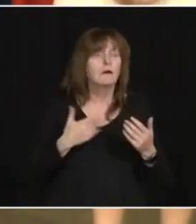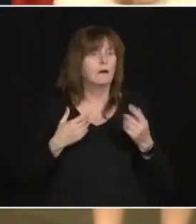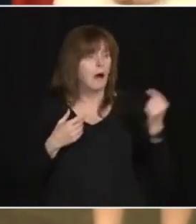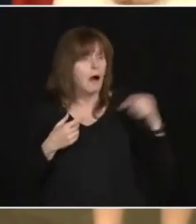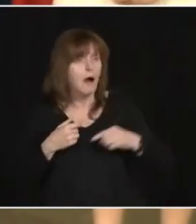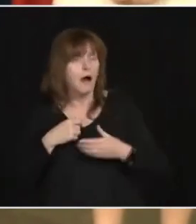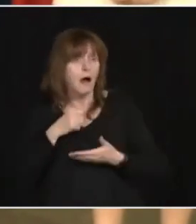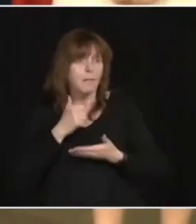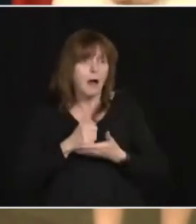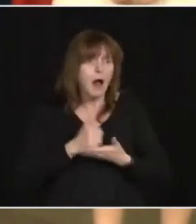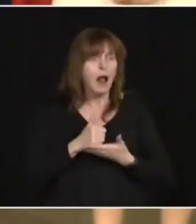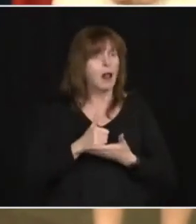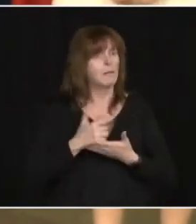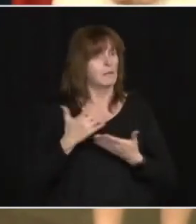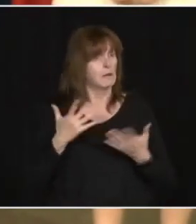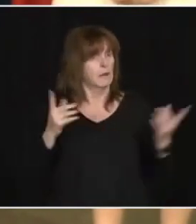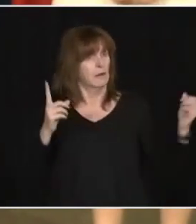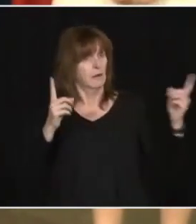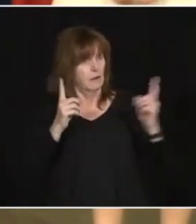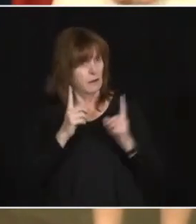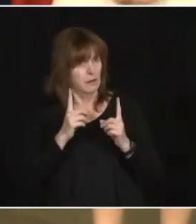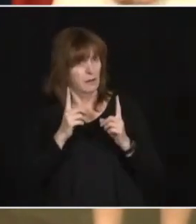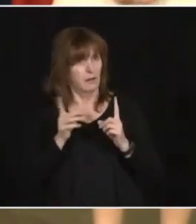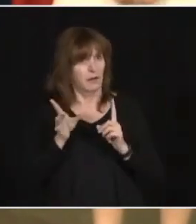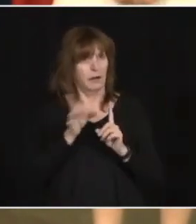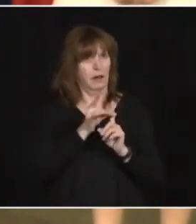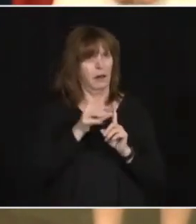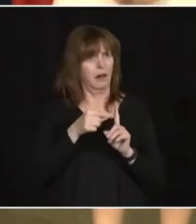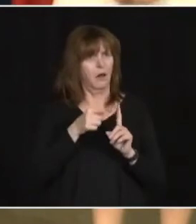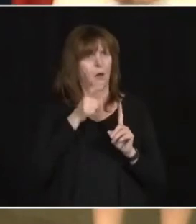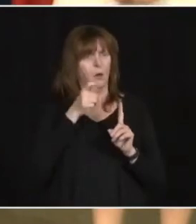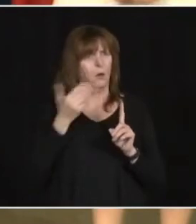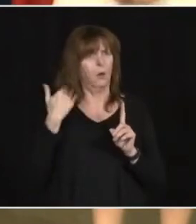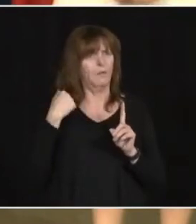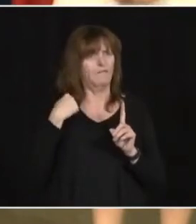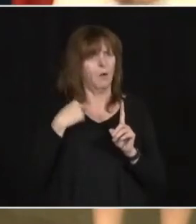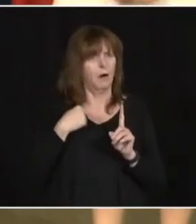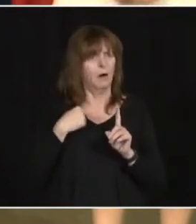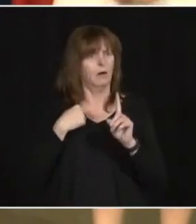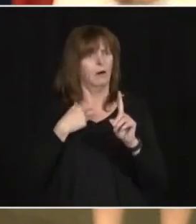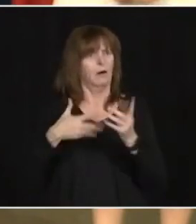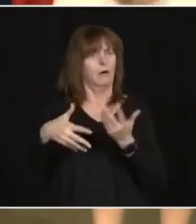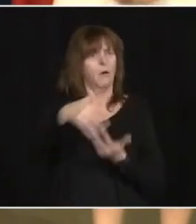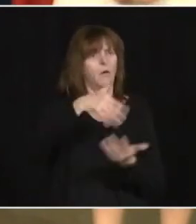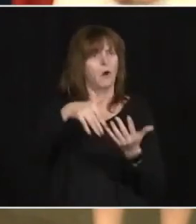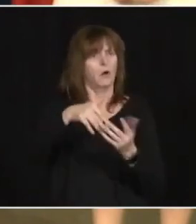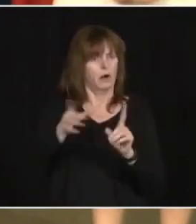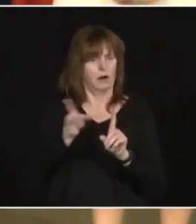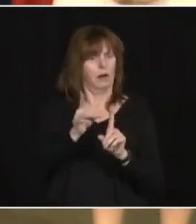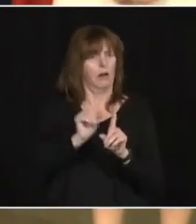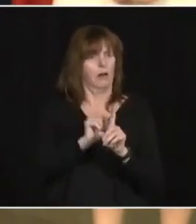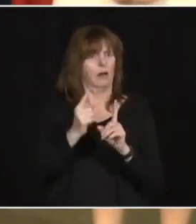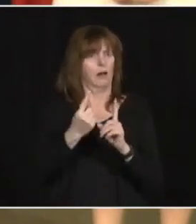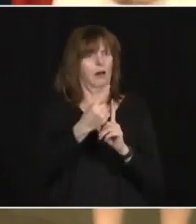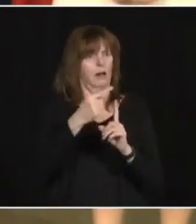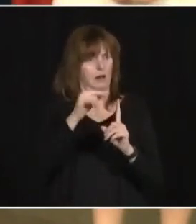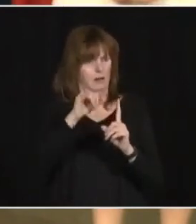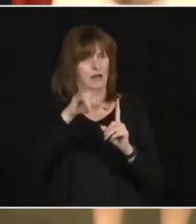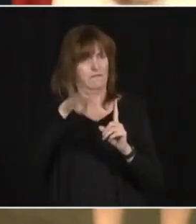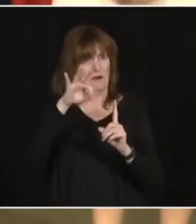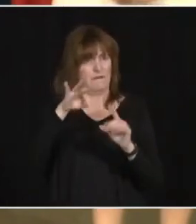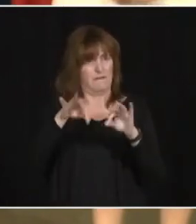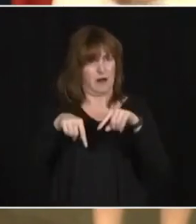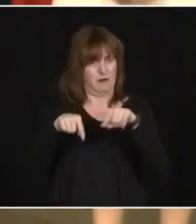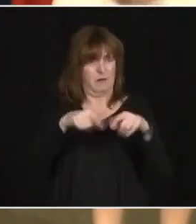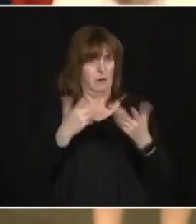has offered. So we won't hesitate to ask for the support if needed. Okay, my next question is for Minister